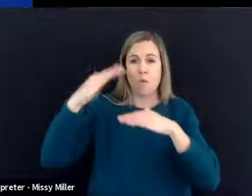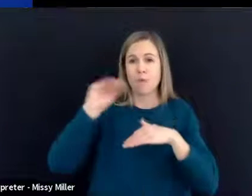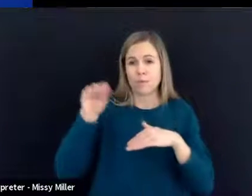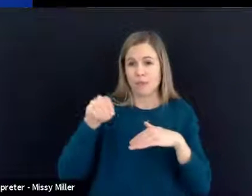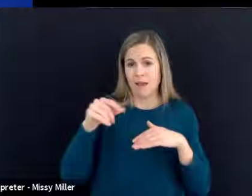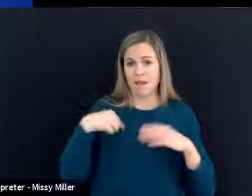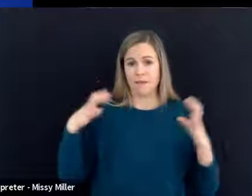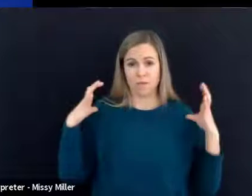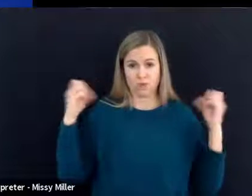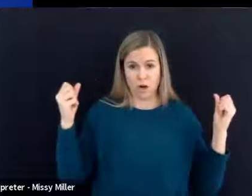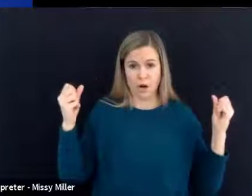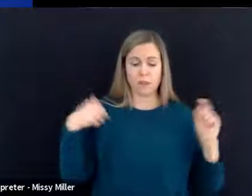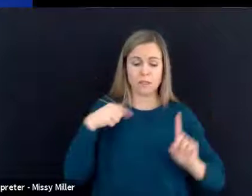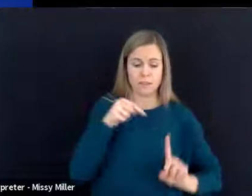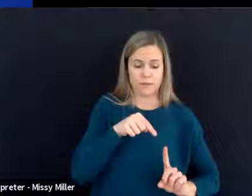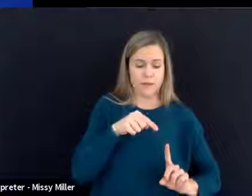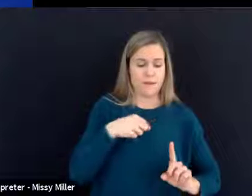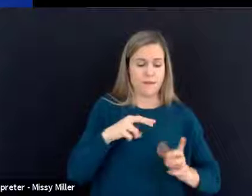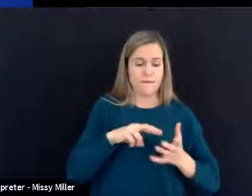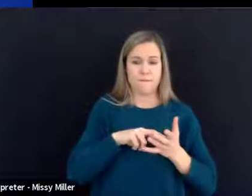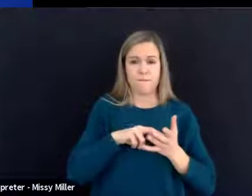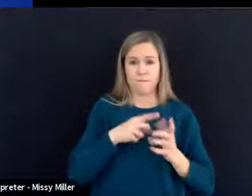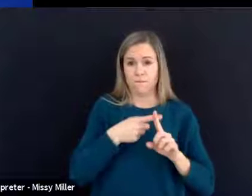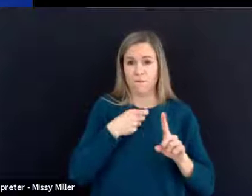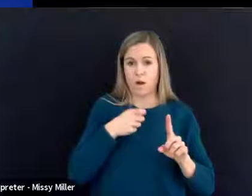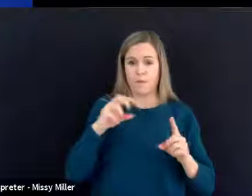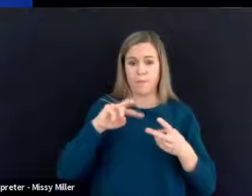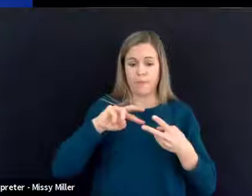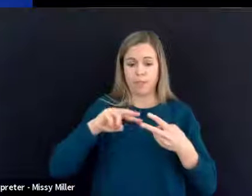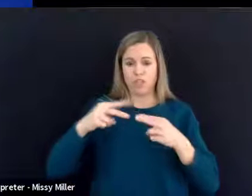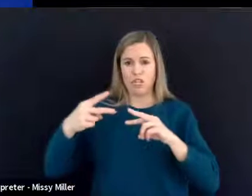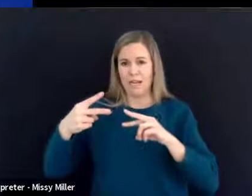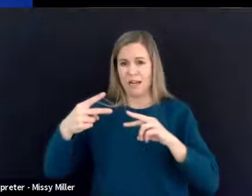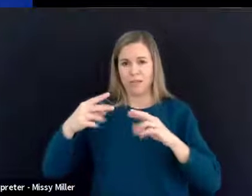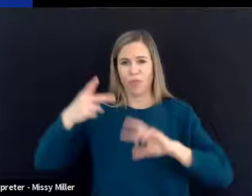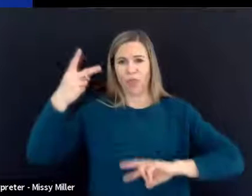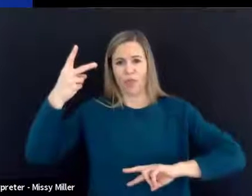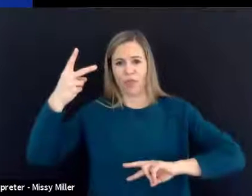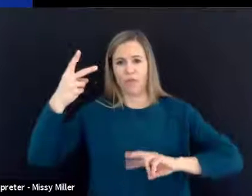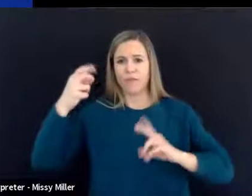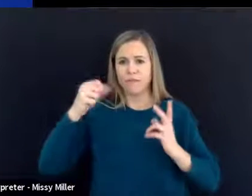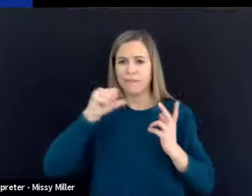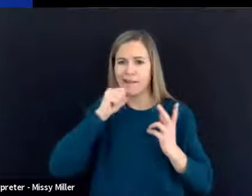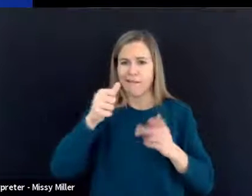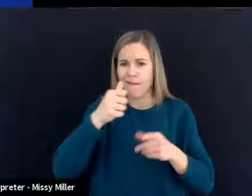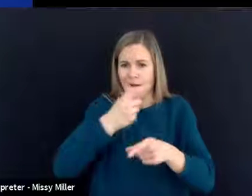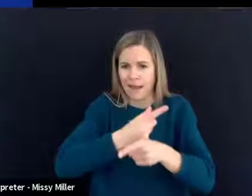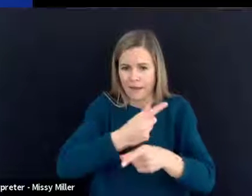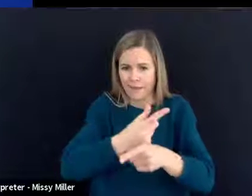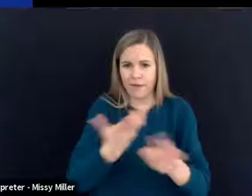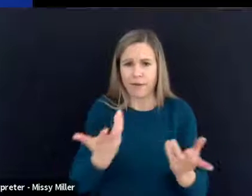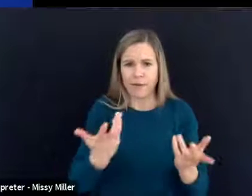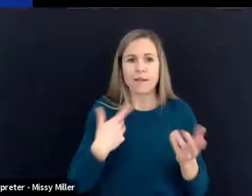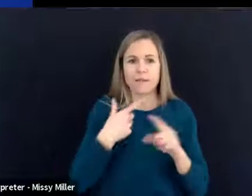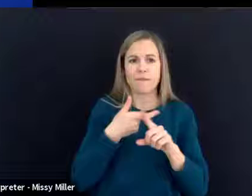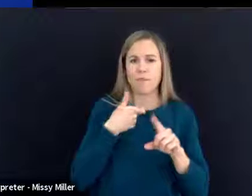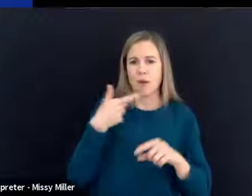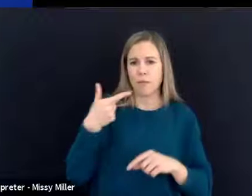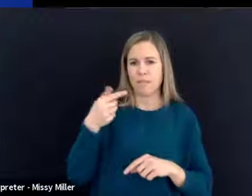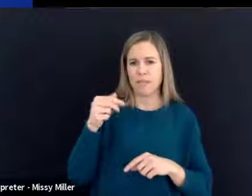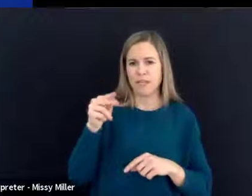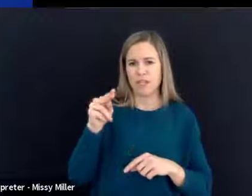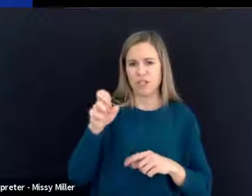charge are caused by a mutation in the CHD7 gene. So the clinical